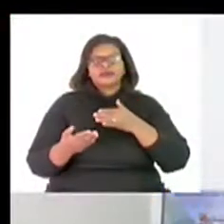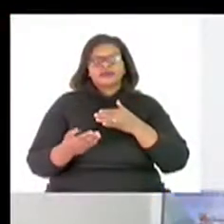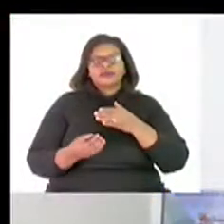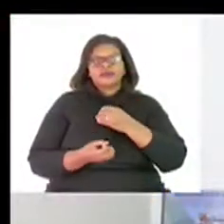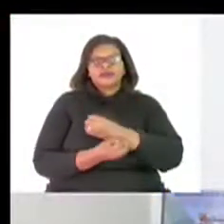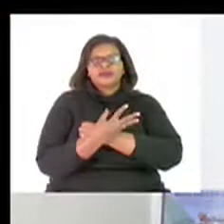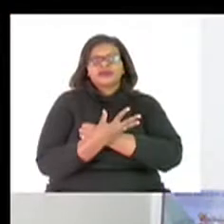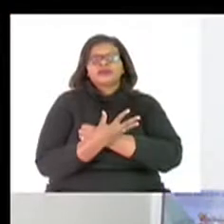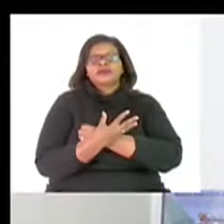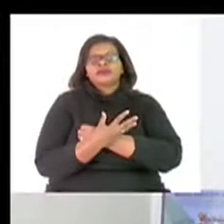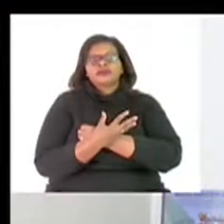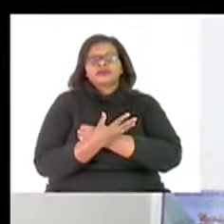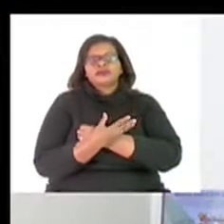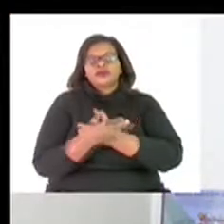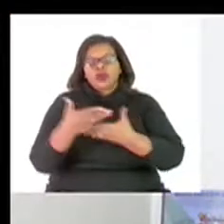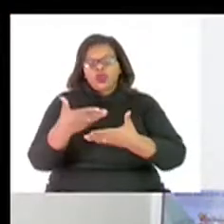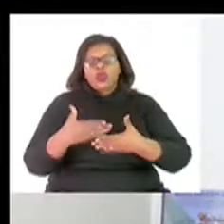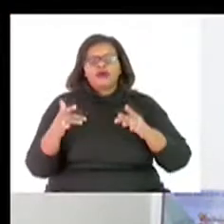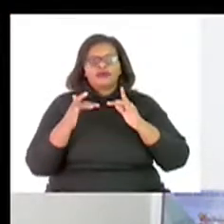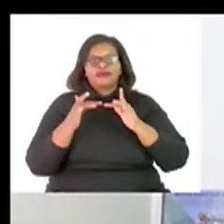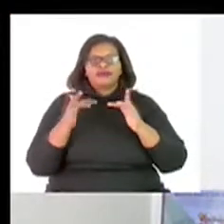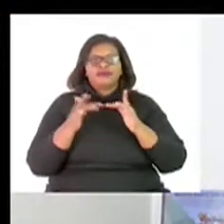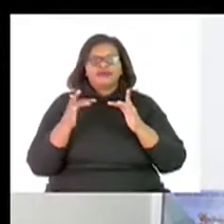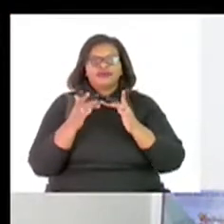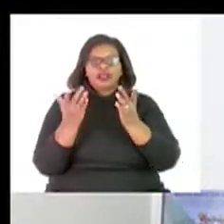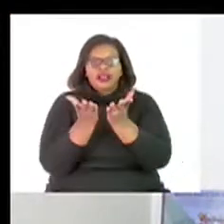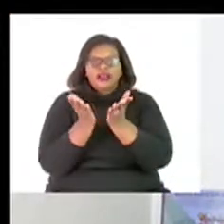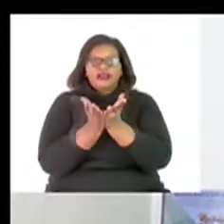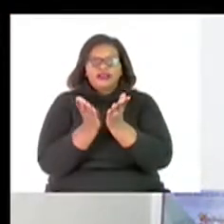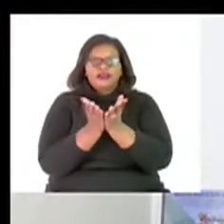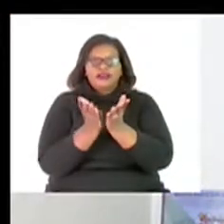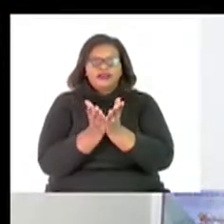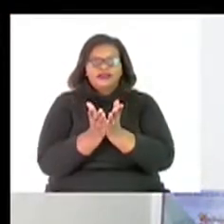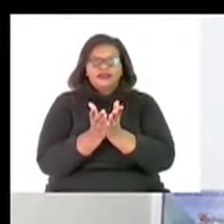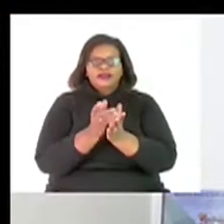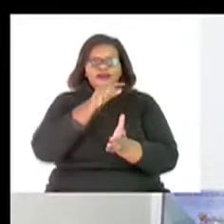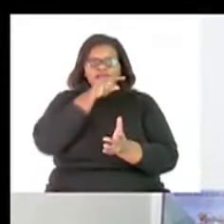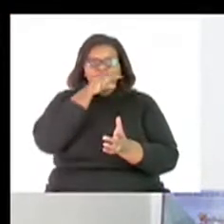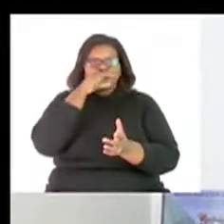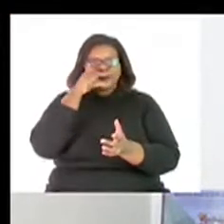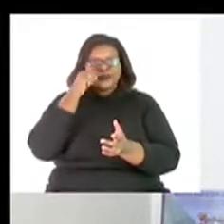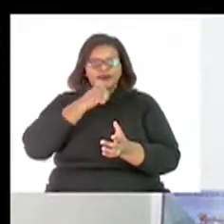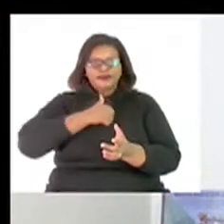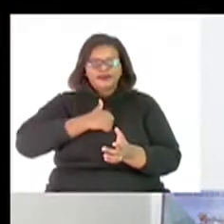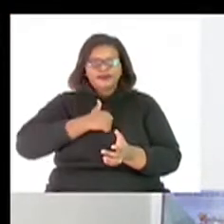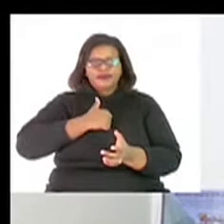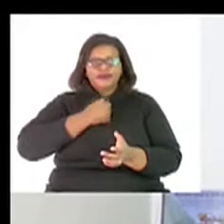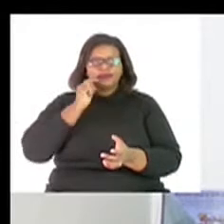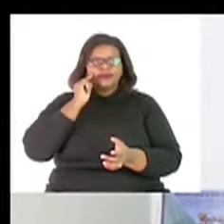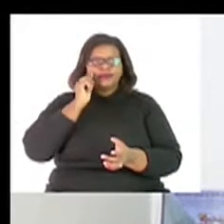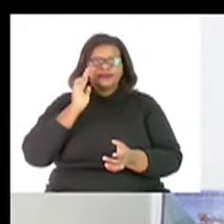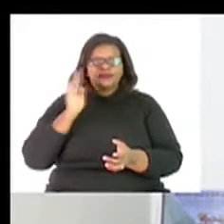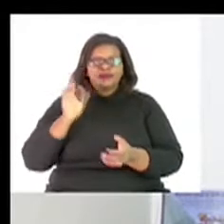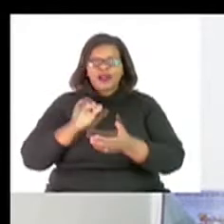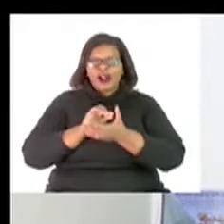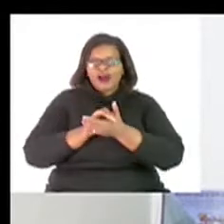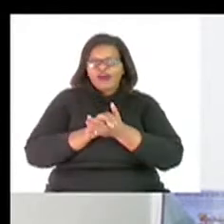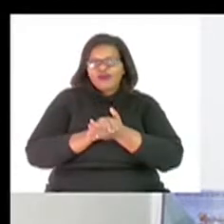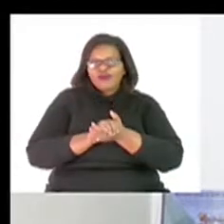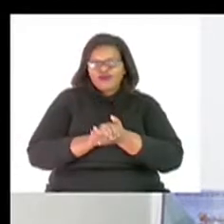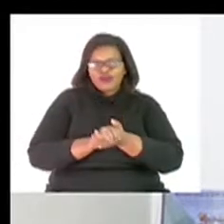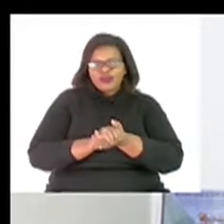Welcome to MyZone online school. My name is Mrs. Spinar. My friend